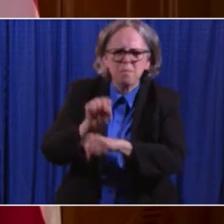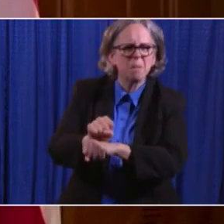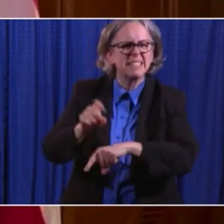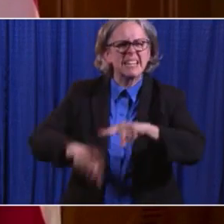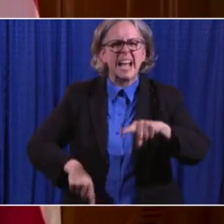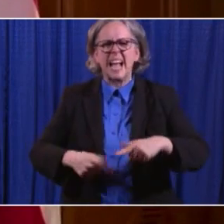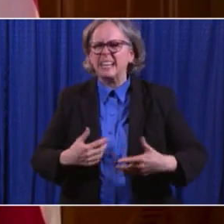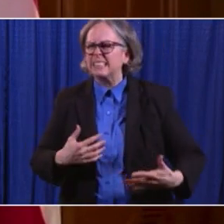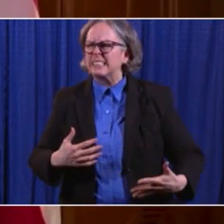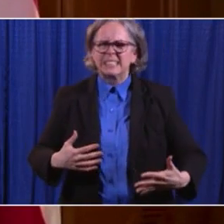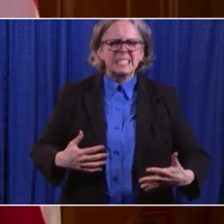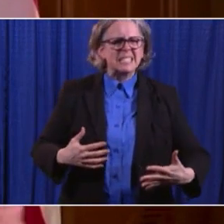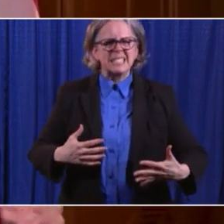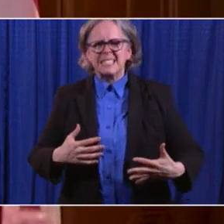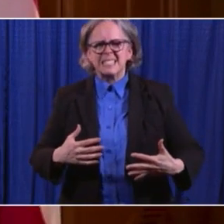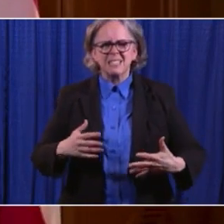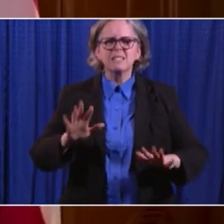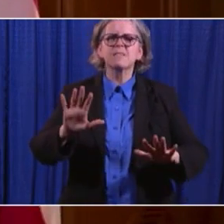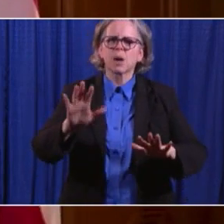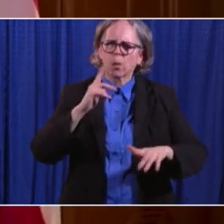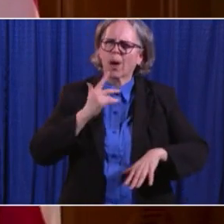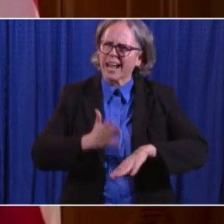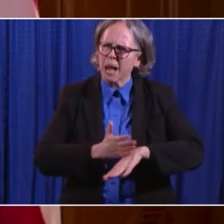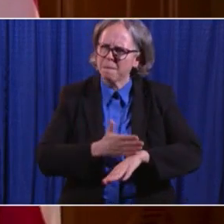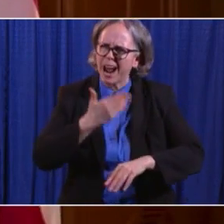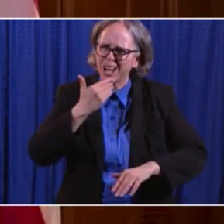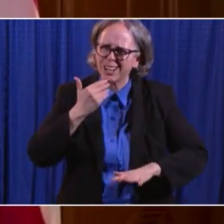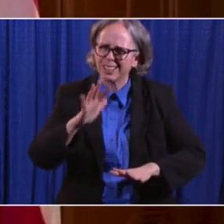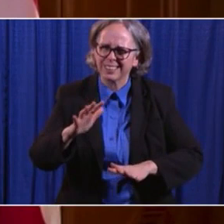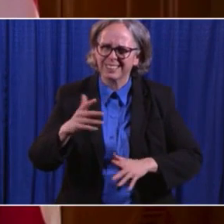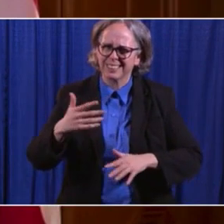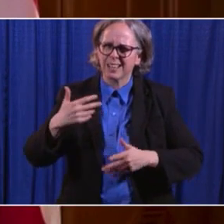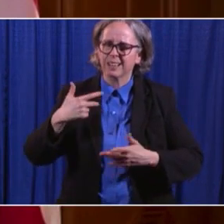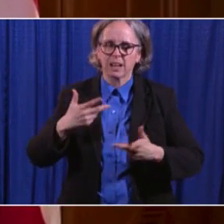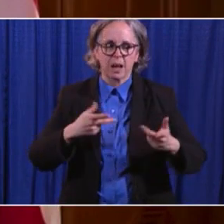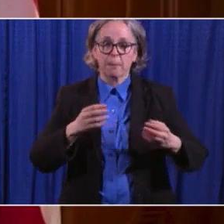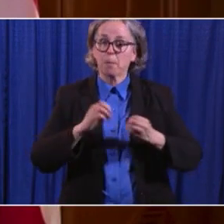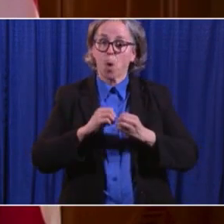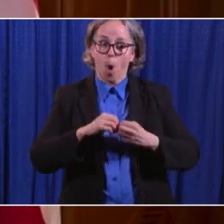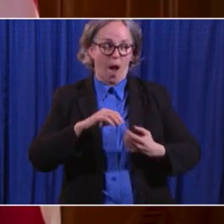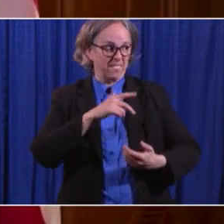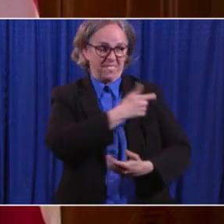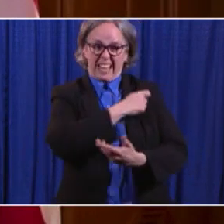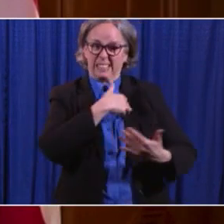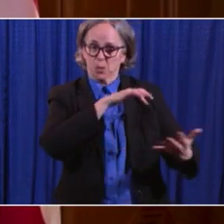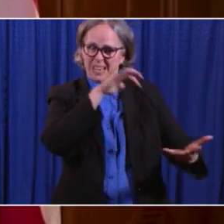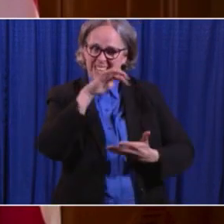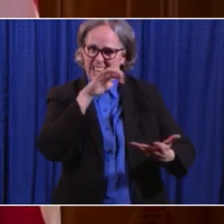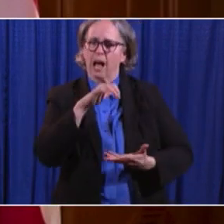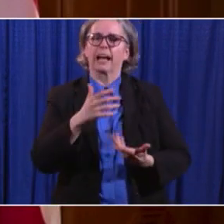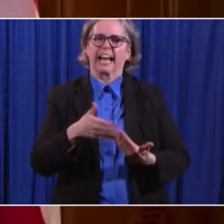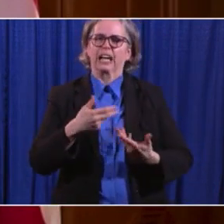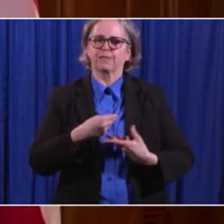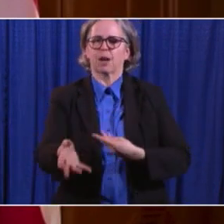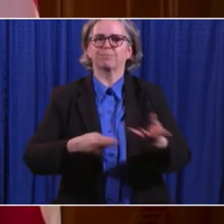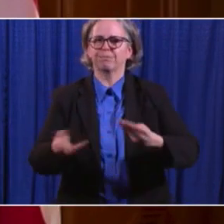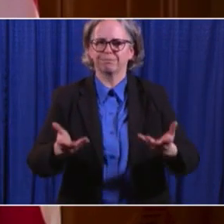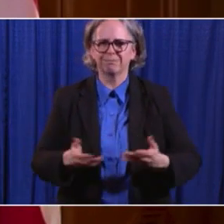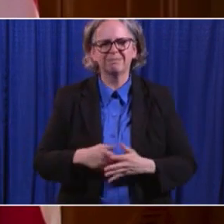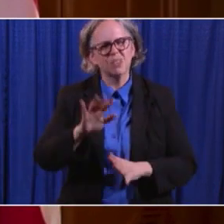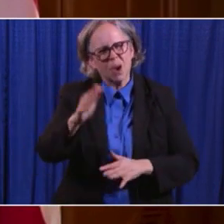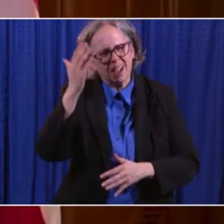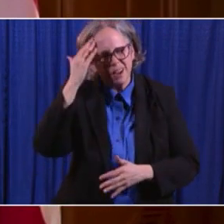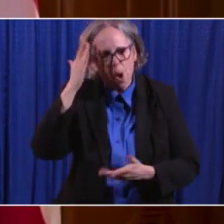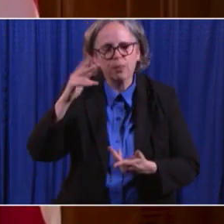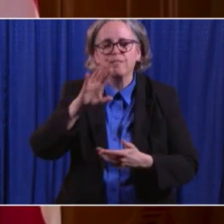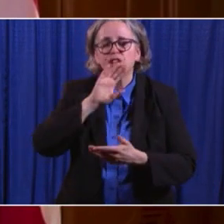more vaccine in, as we move further with more and more people being vaccinated. We think that will get better as